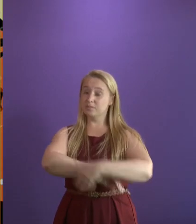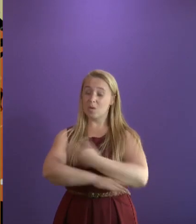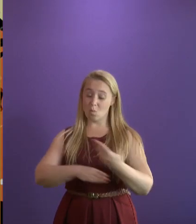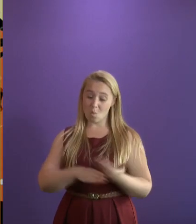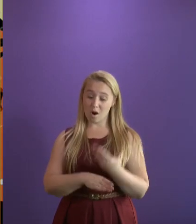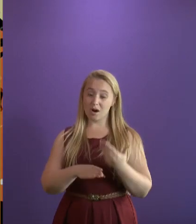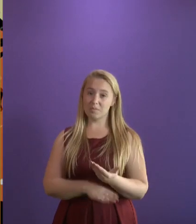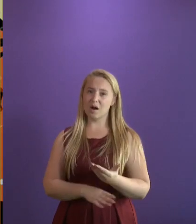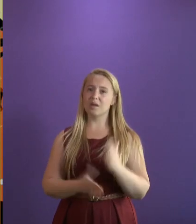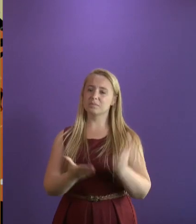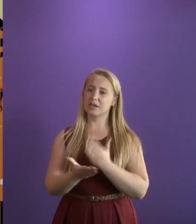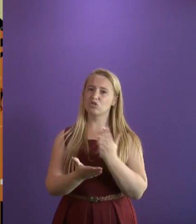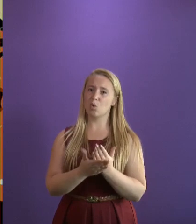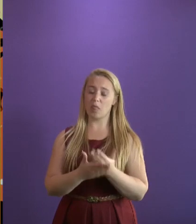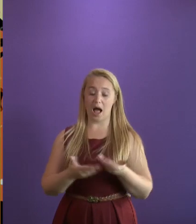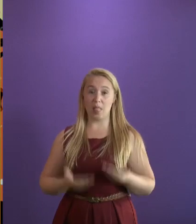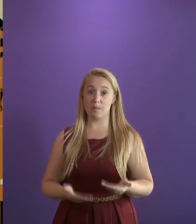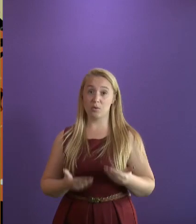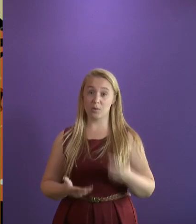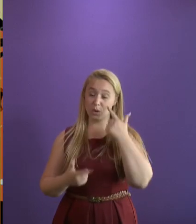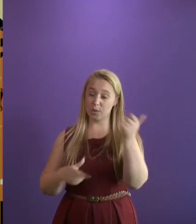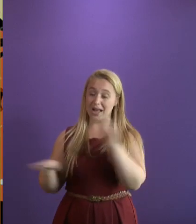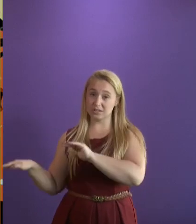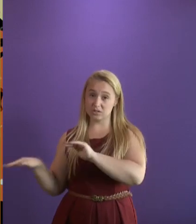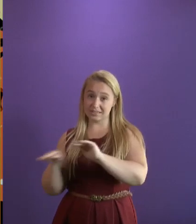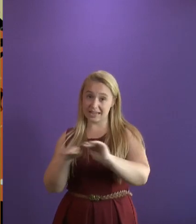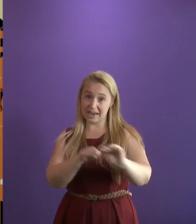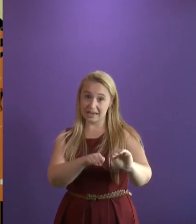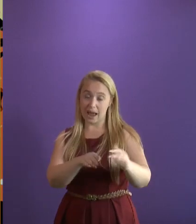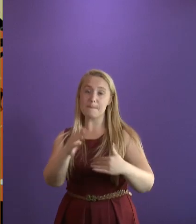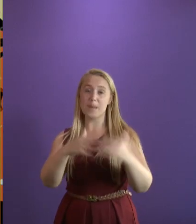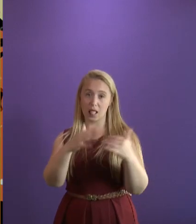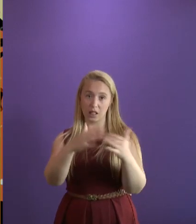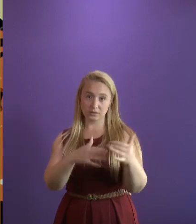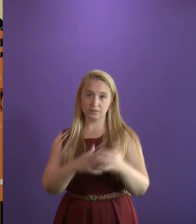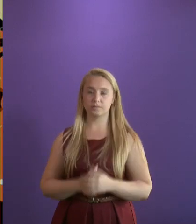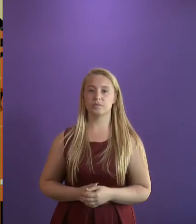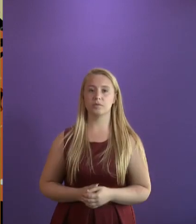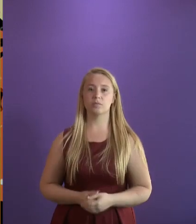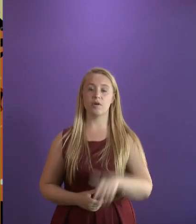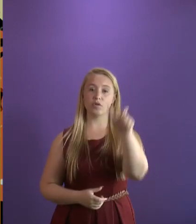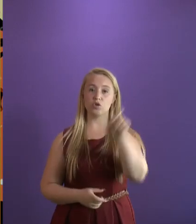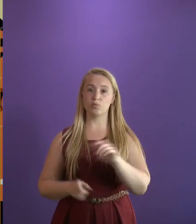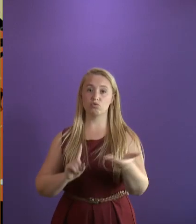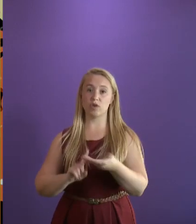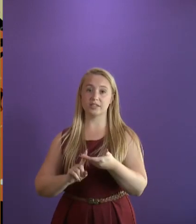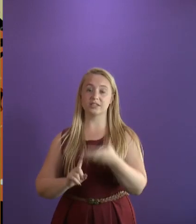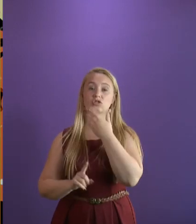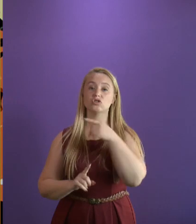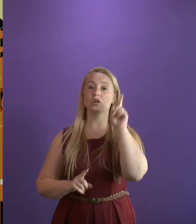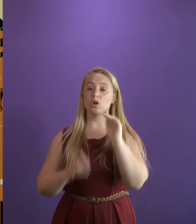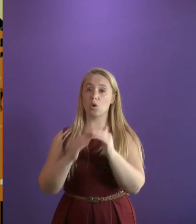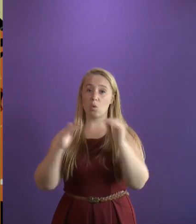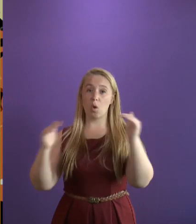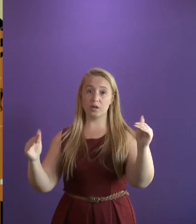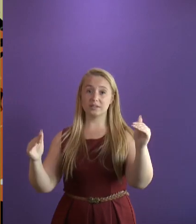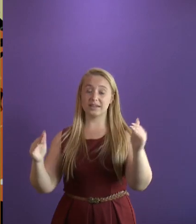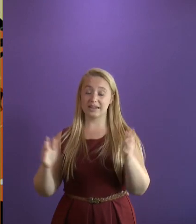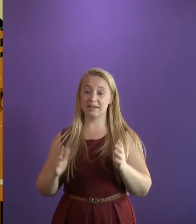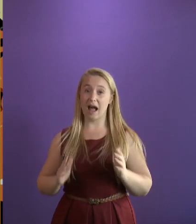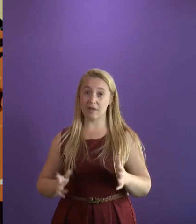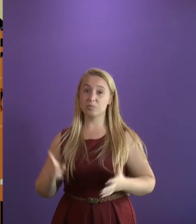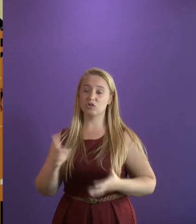to maintain and sustain what we already have and build on that as well. But I'm absolutely clear when it comes to human rights, gender equality will never be fully achieved until